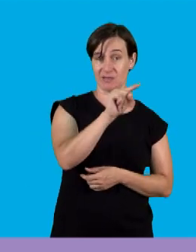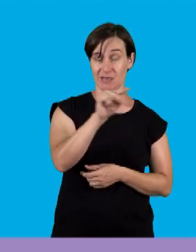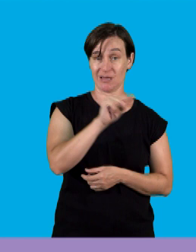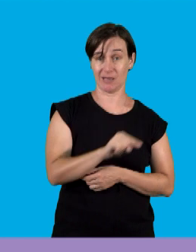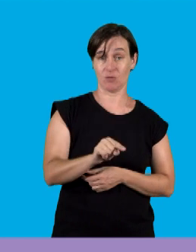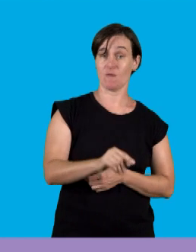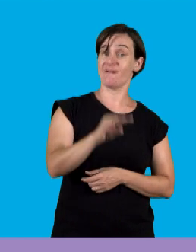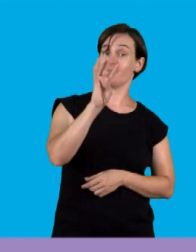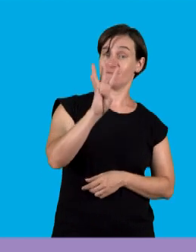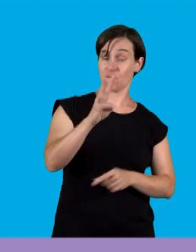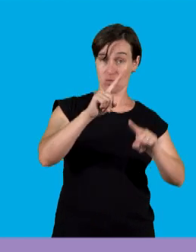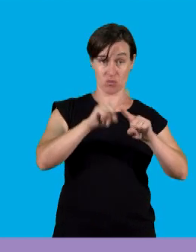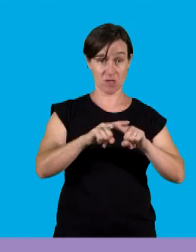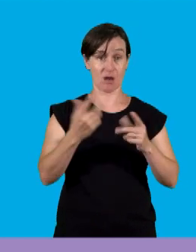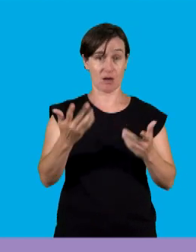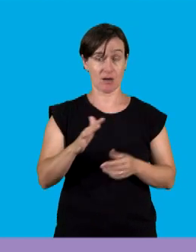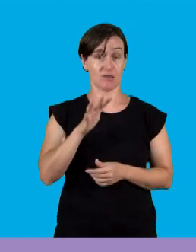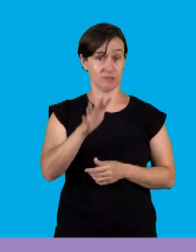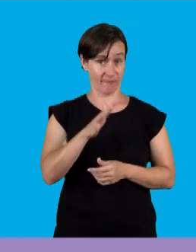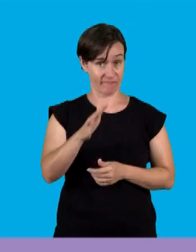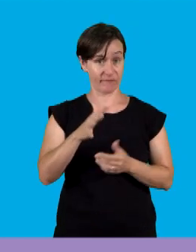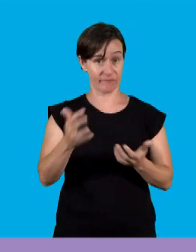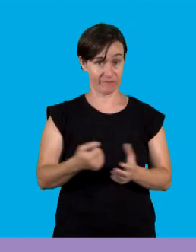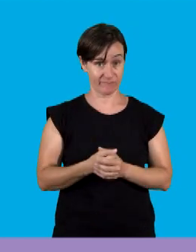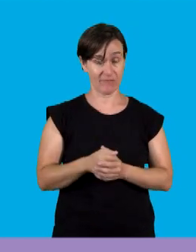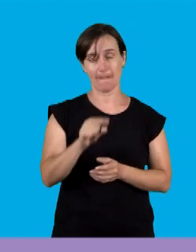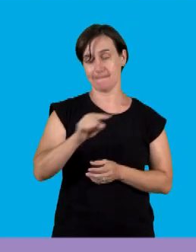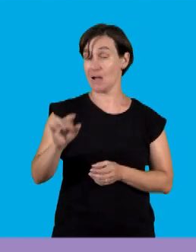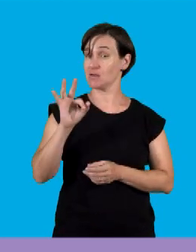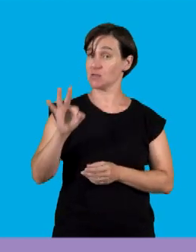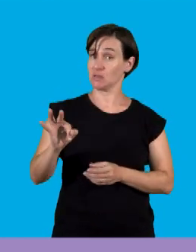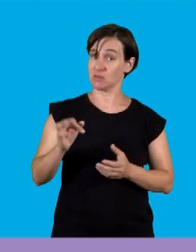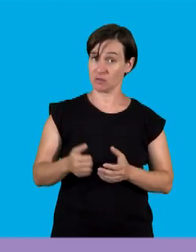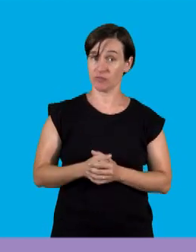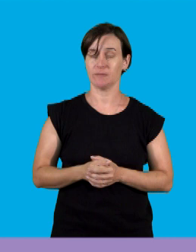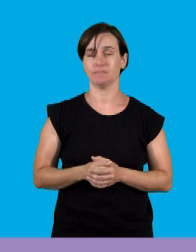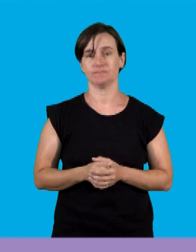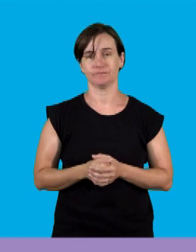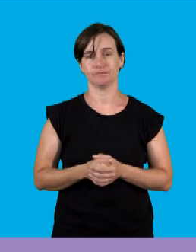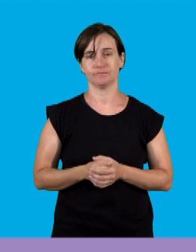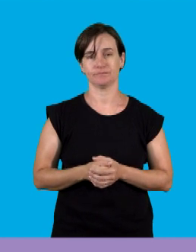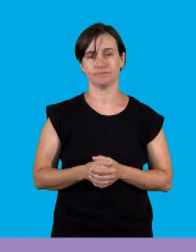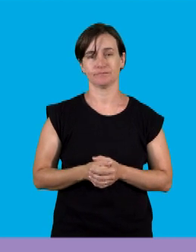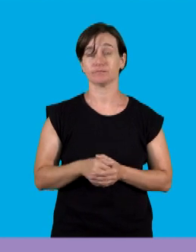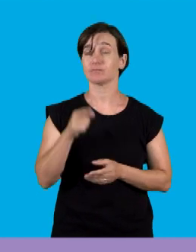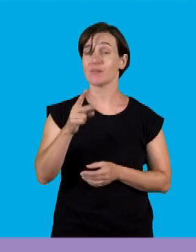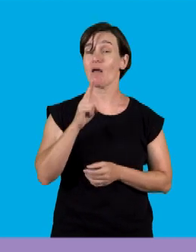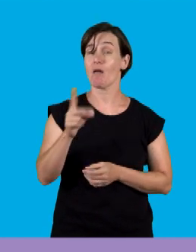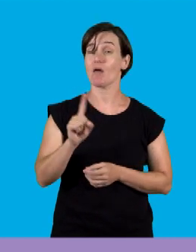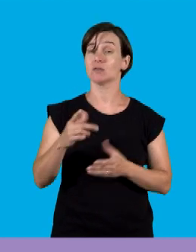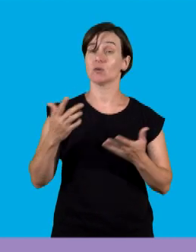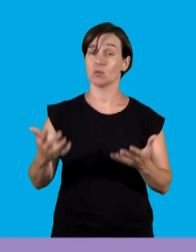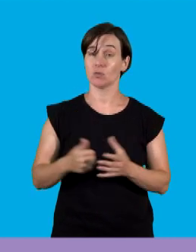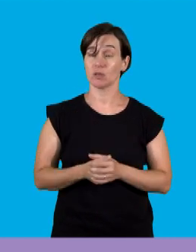So the 15th term is going to be now our 4 multiplied by 15, and when we subtract 3,